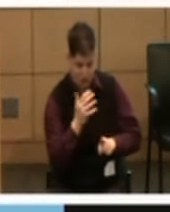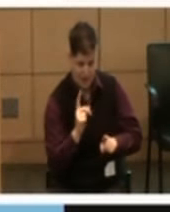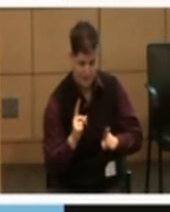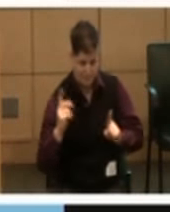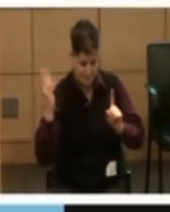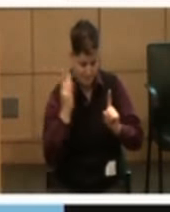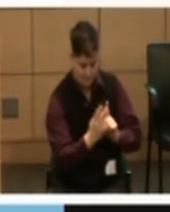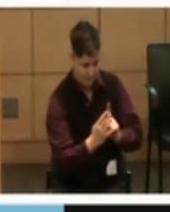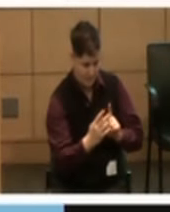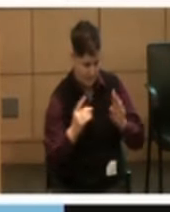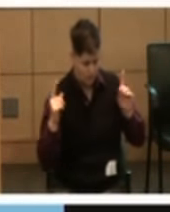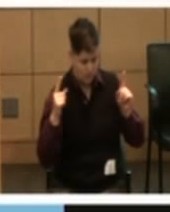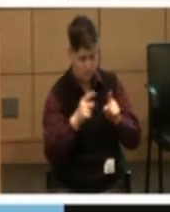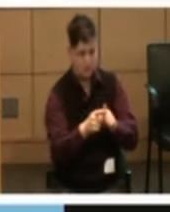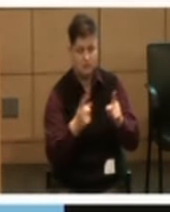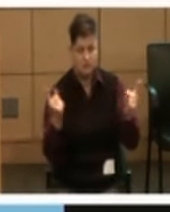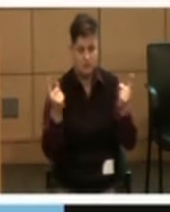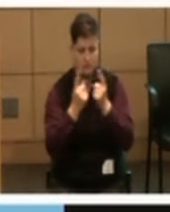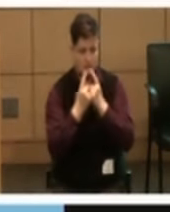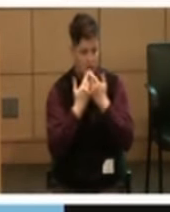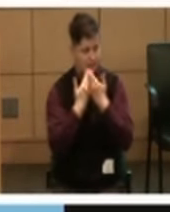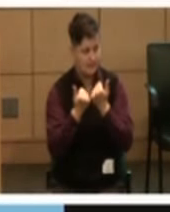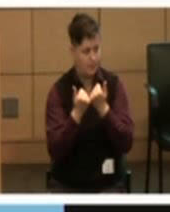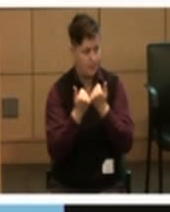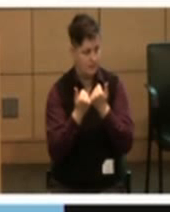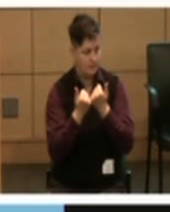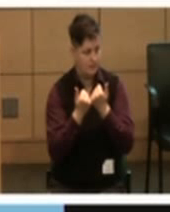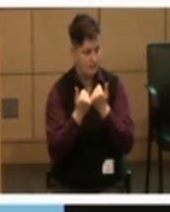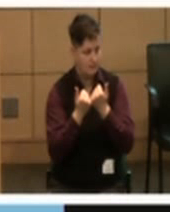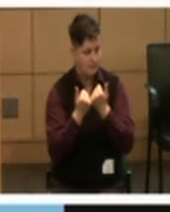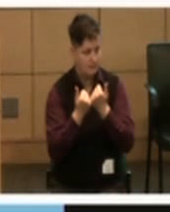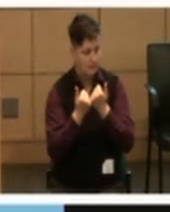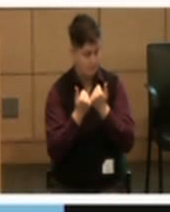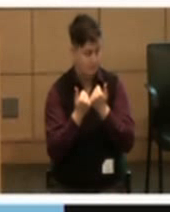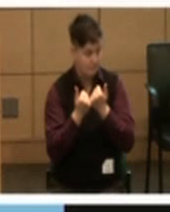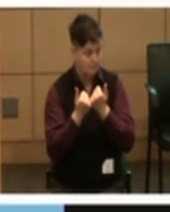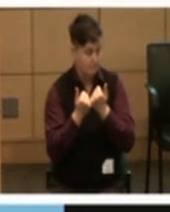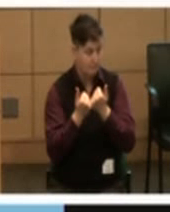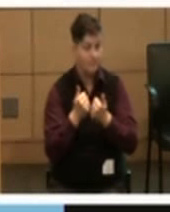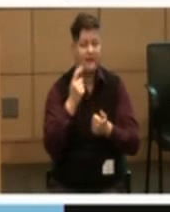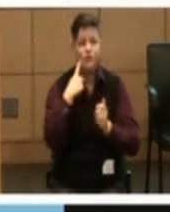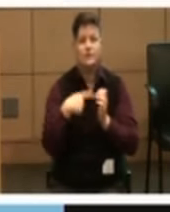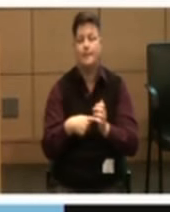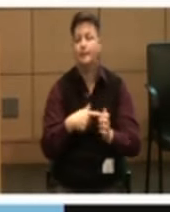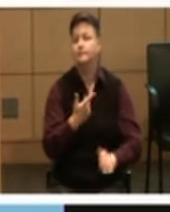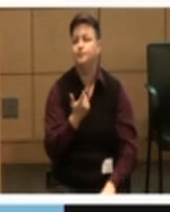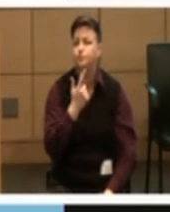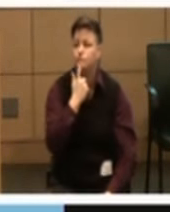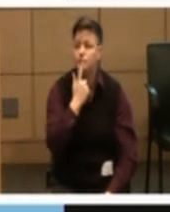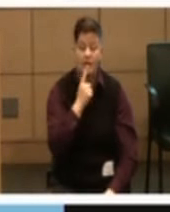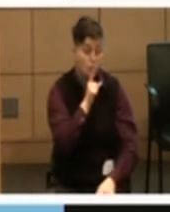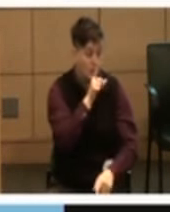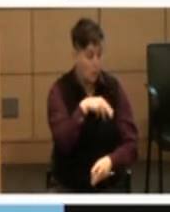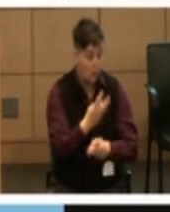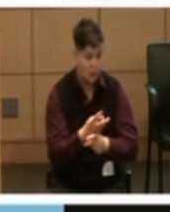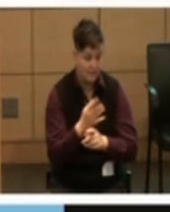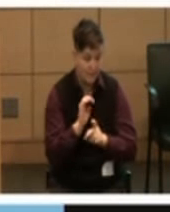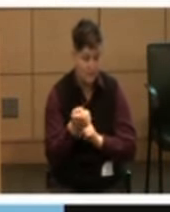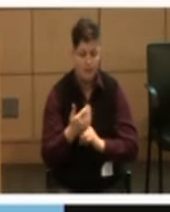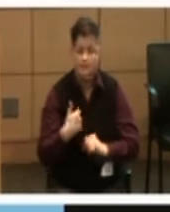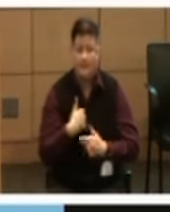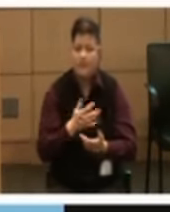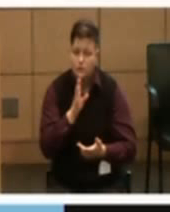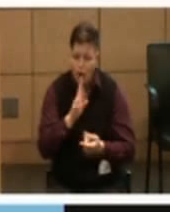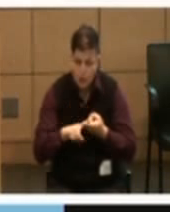oftentimes those stimuli are separate in space in their natural environments. So I might be talking to someone, but there's going to be different types